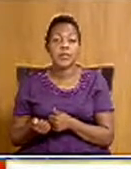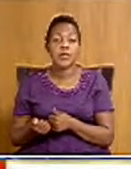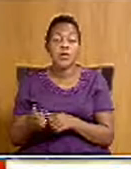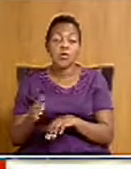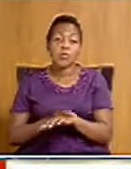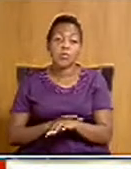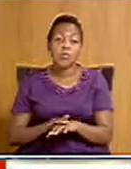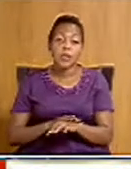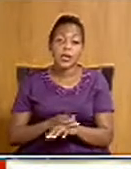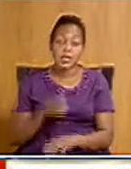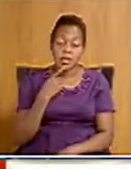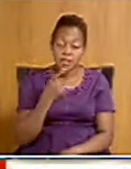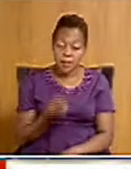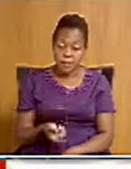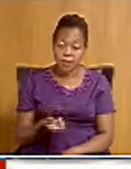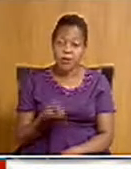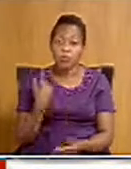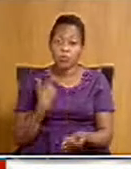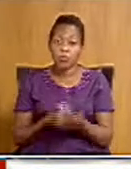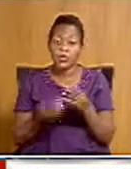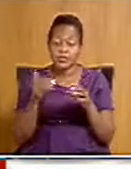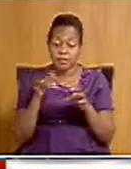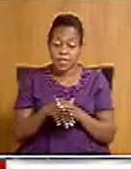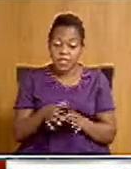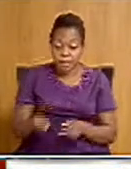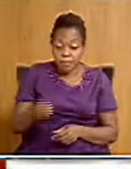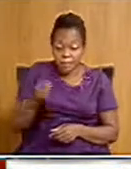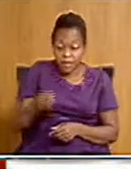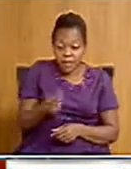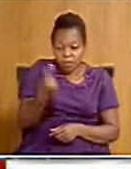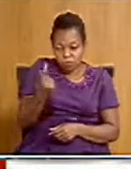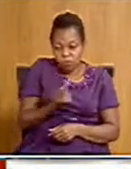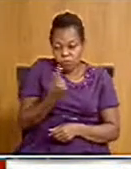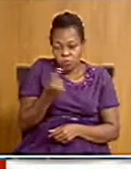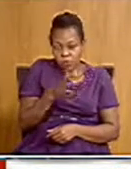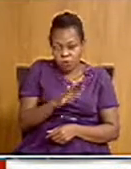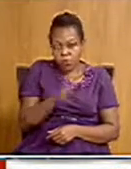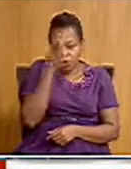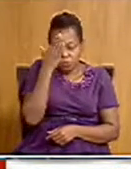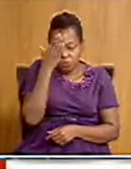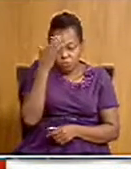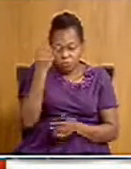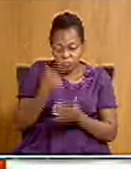omuganda wagambira nti ekiri mutu kimanyi bwananyini kyo